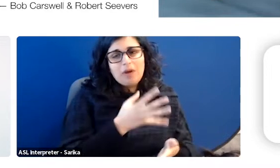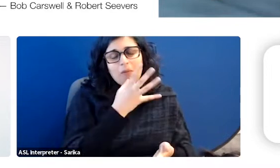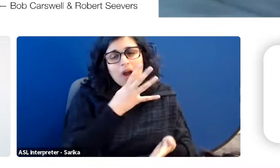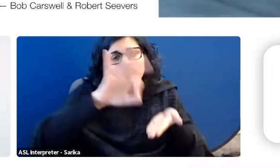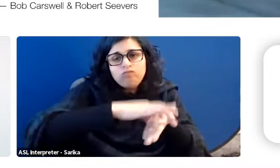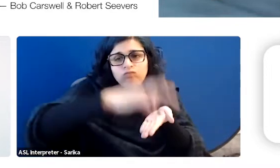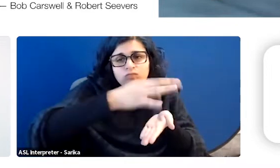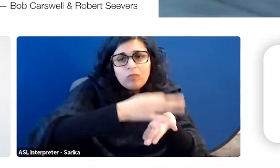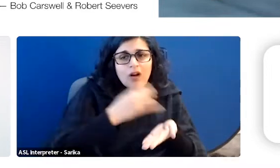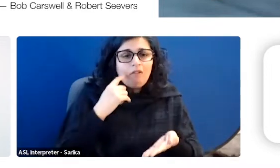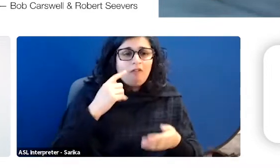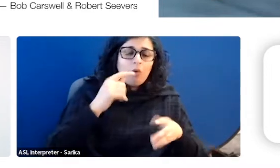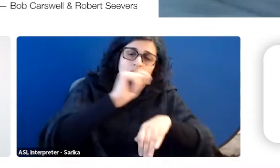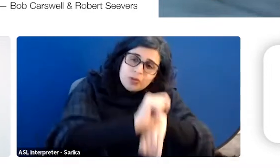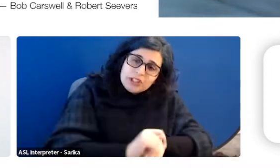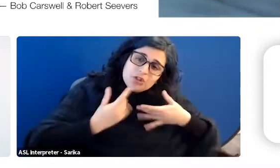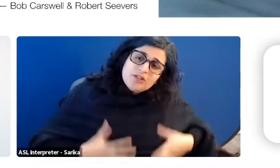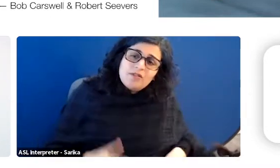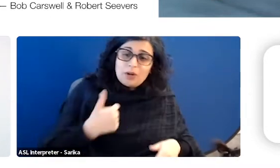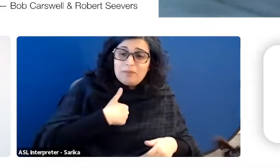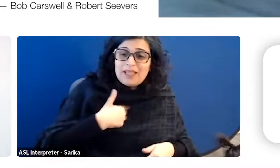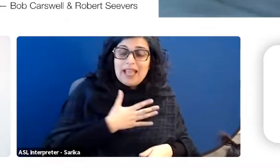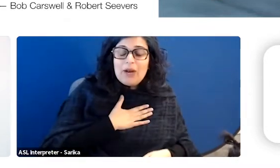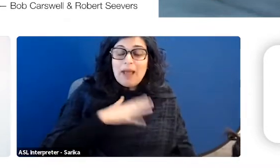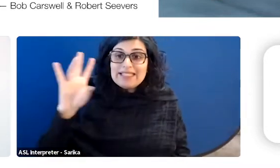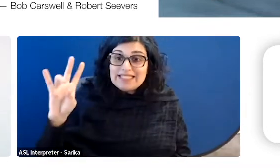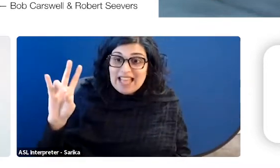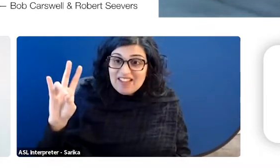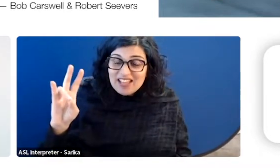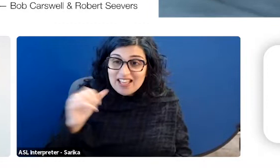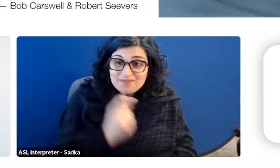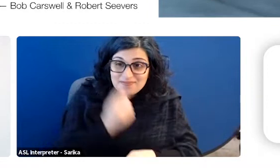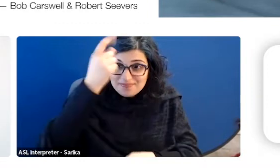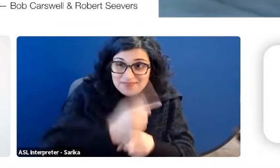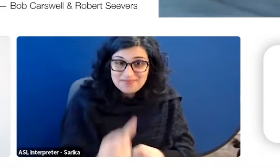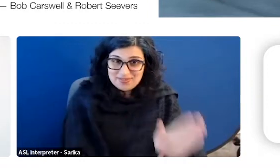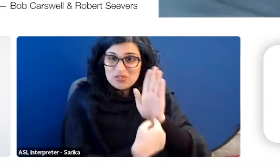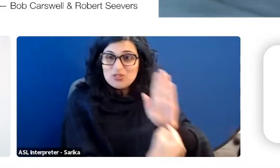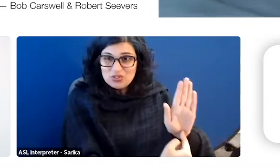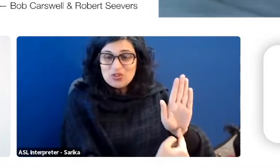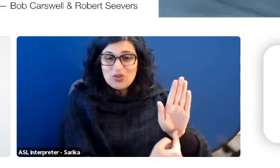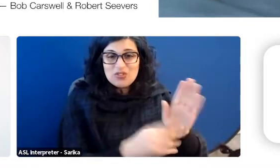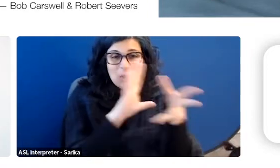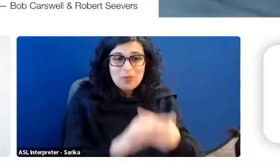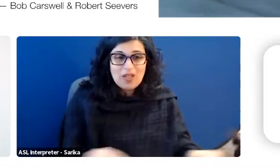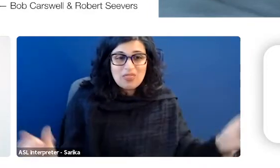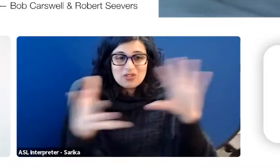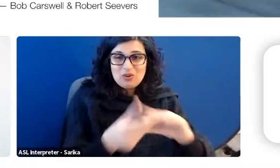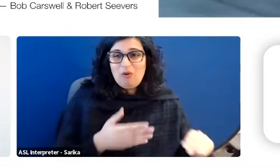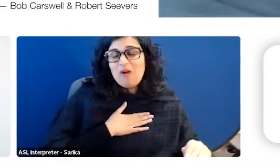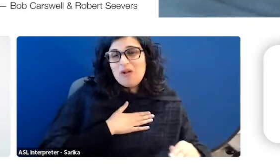for traditional outfits for me and each of my 7 siblings. It shows up in the story cloths that both my